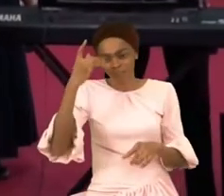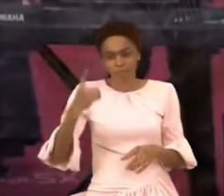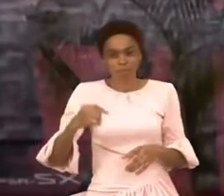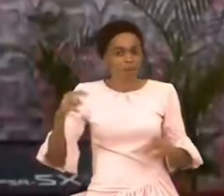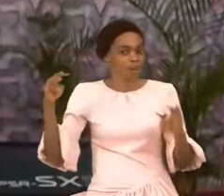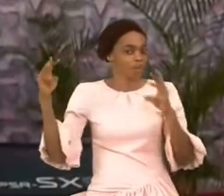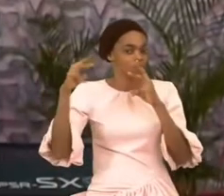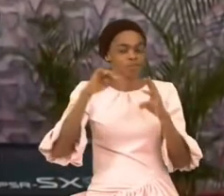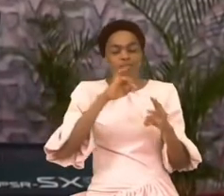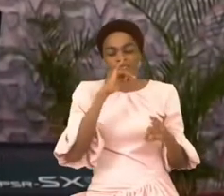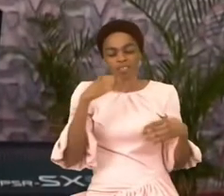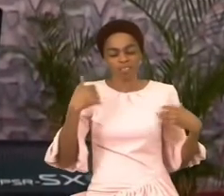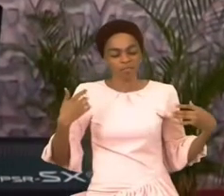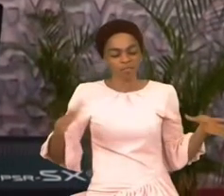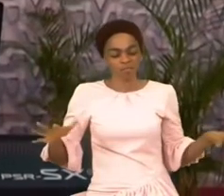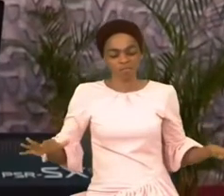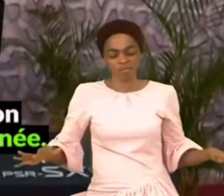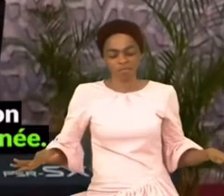done.